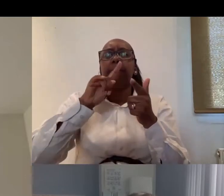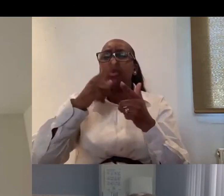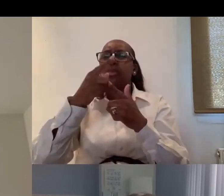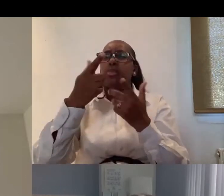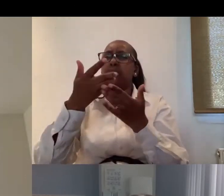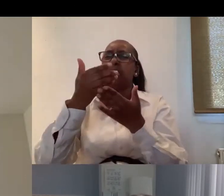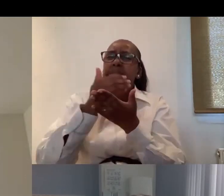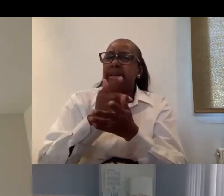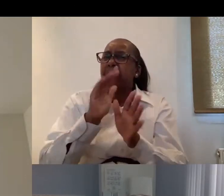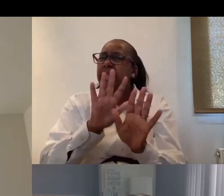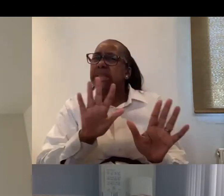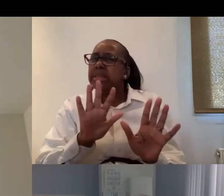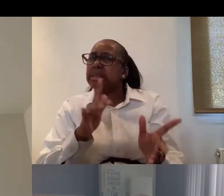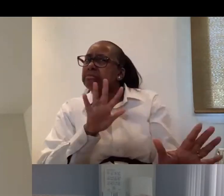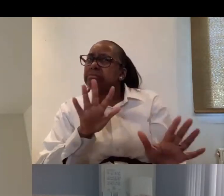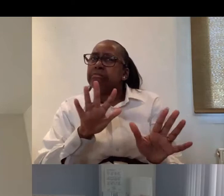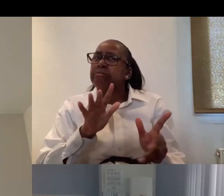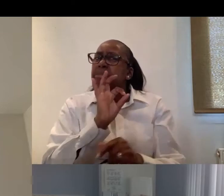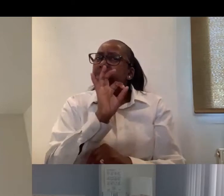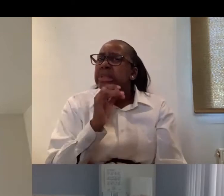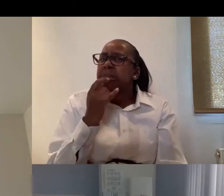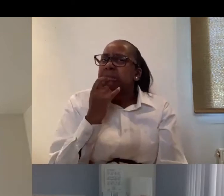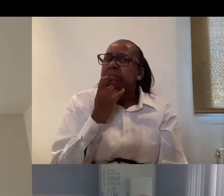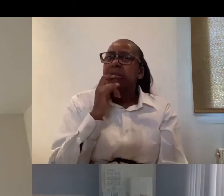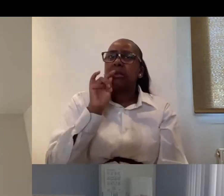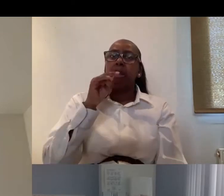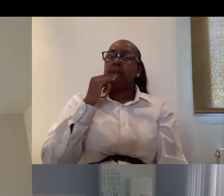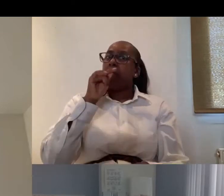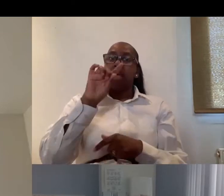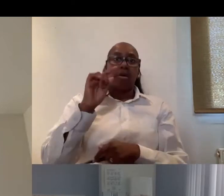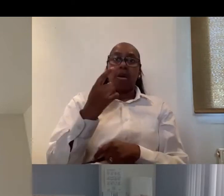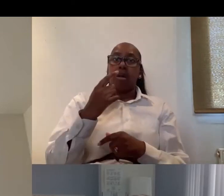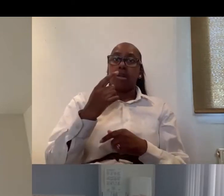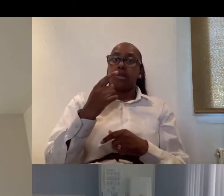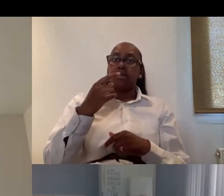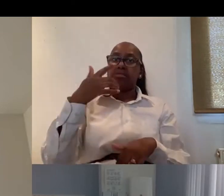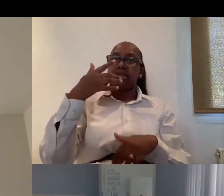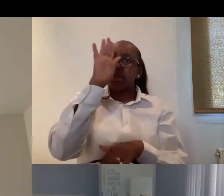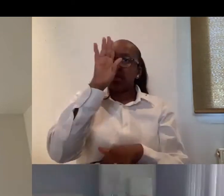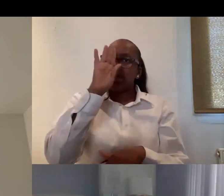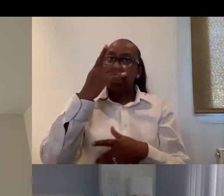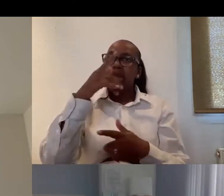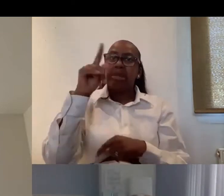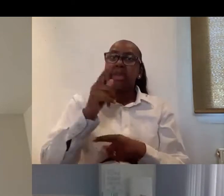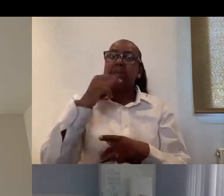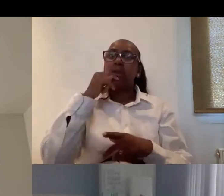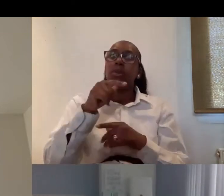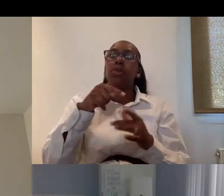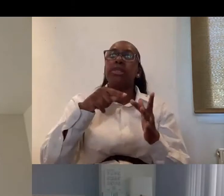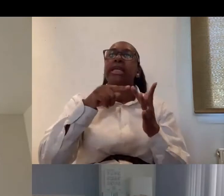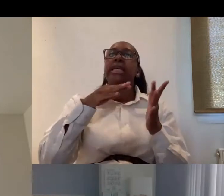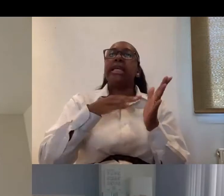Yeah, so there is no evidence at all that the vaccine can harm anybody who is immunosuppressed. And